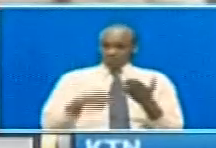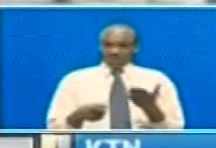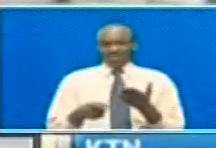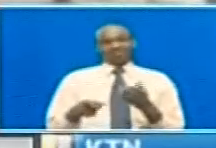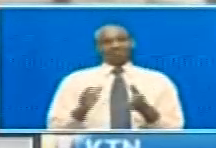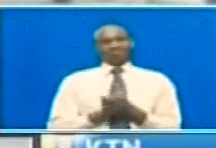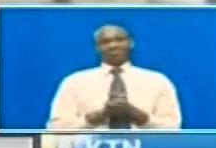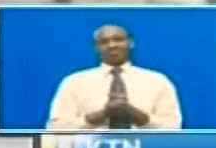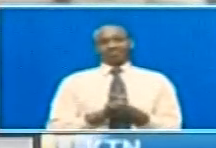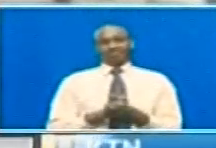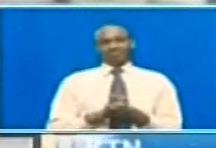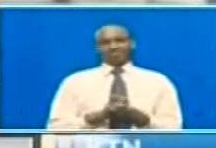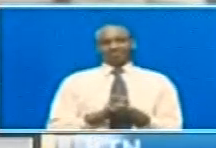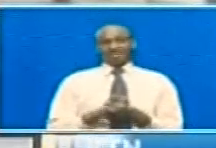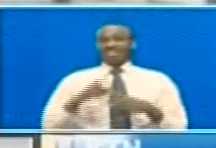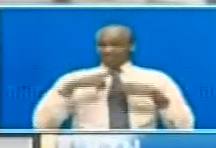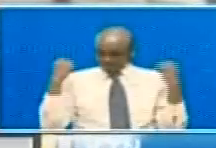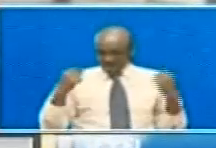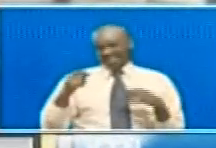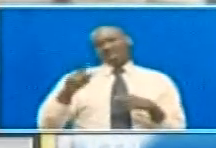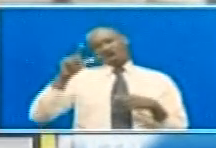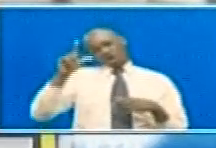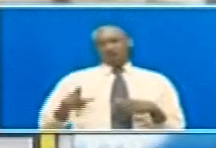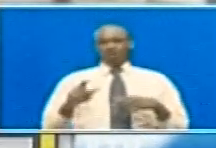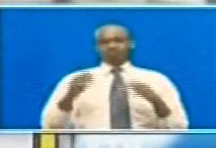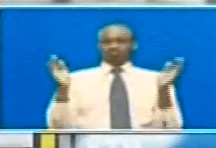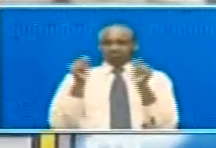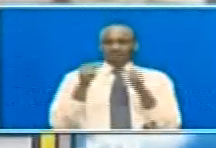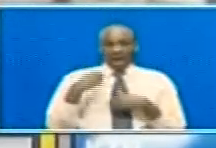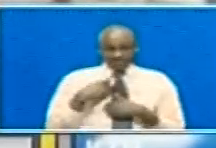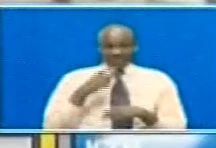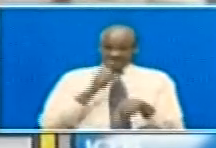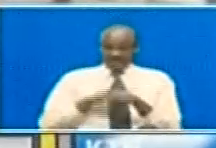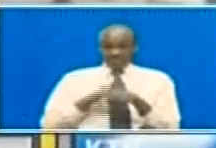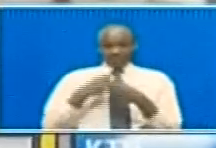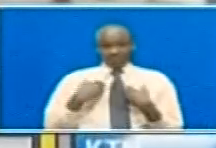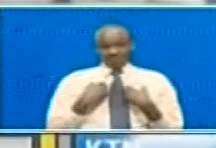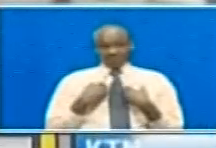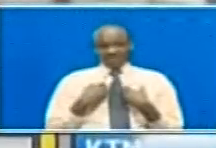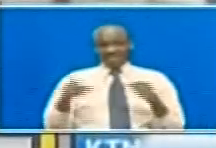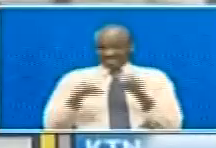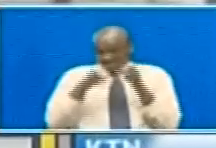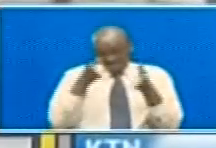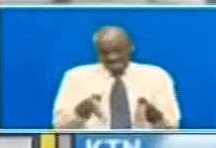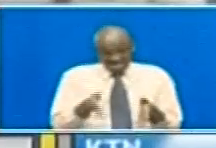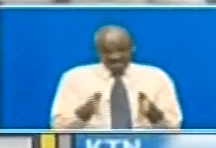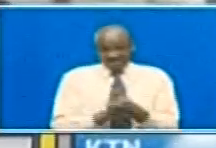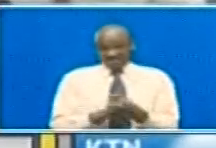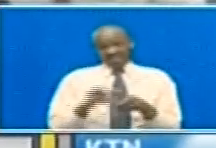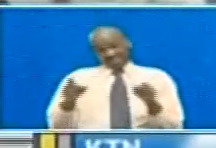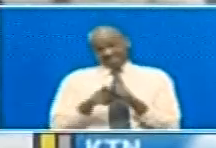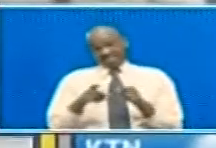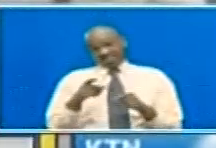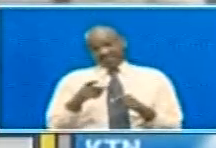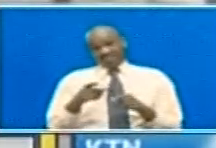Japan ni low altitude. Sasa wakati wa kufanya speed wagina hii, sio kama huku mali. Sio kama mali